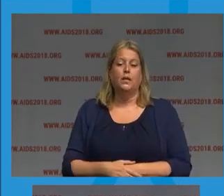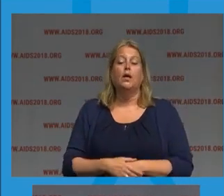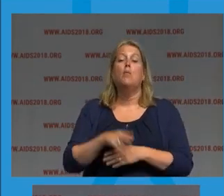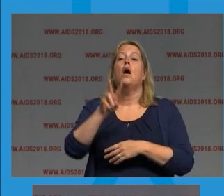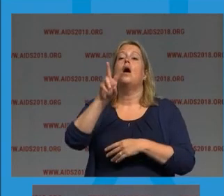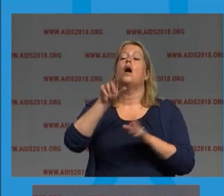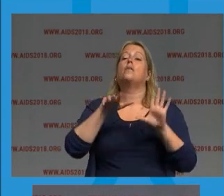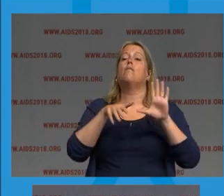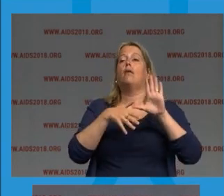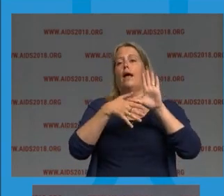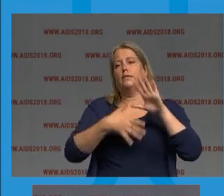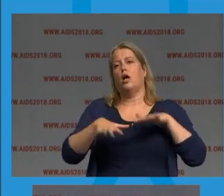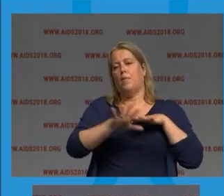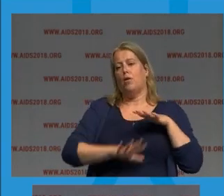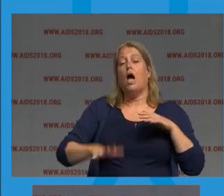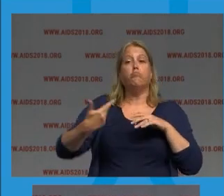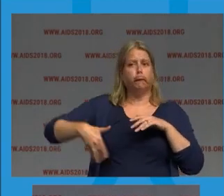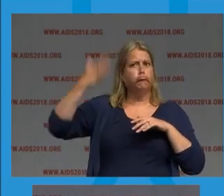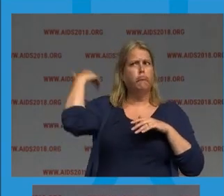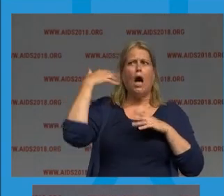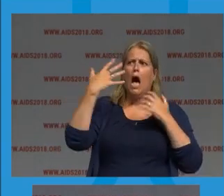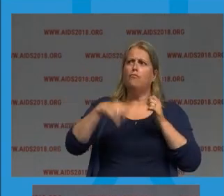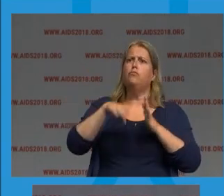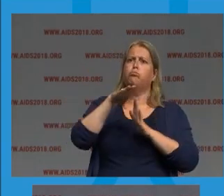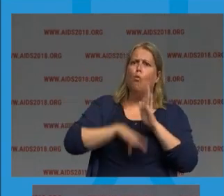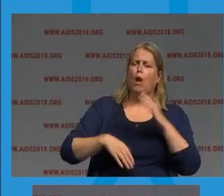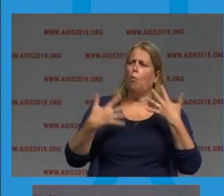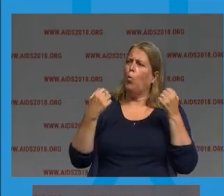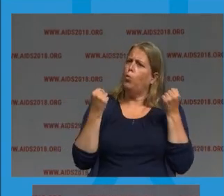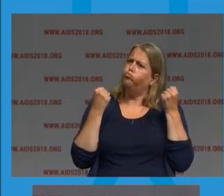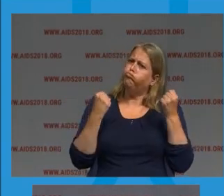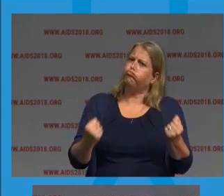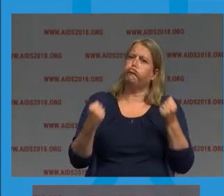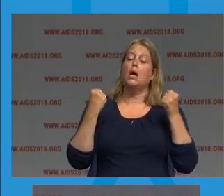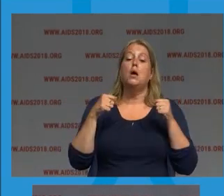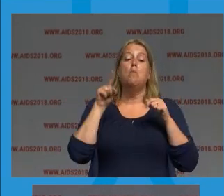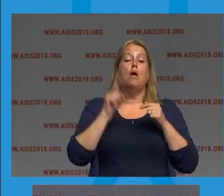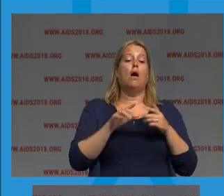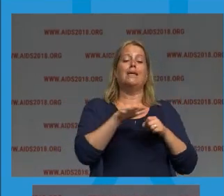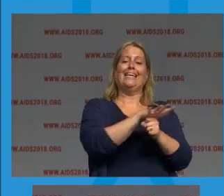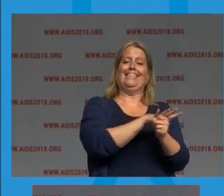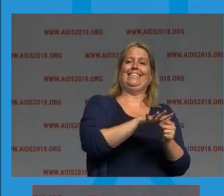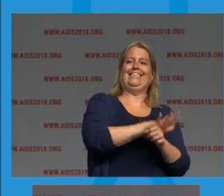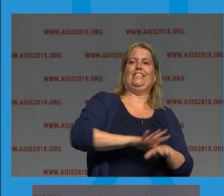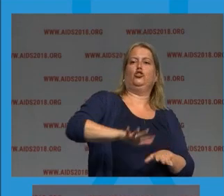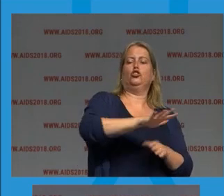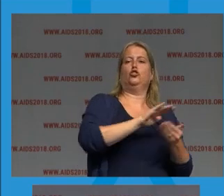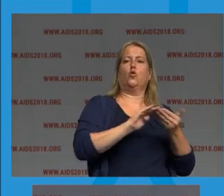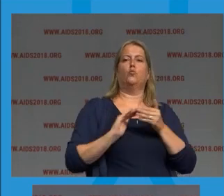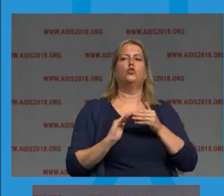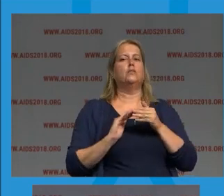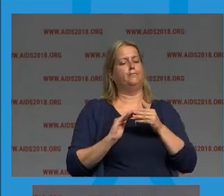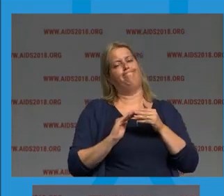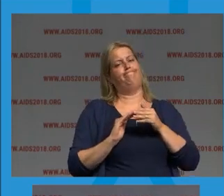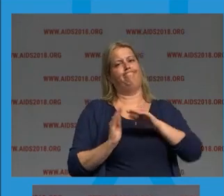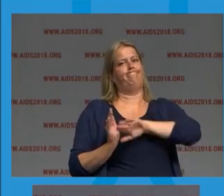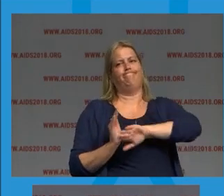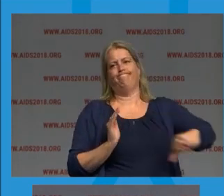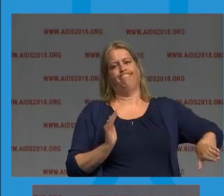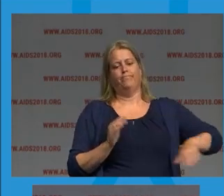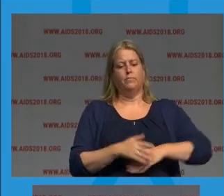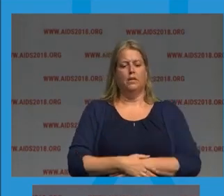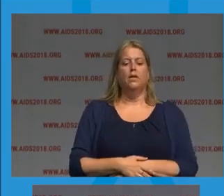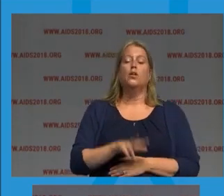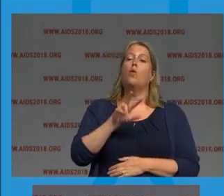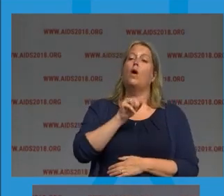in the past a strong program. But that strong program has really excluded indigenous communities, the 2 largest of which are Wayuu and the Warao. In